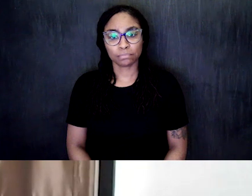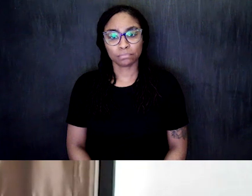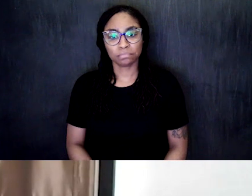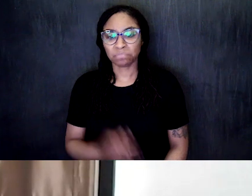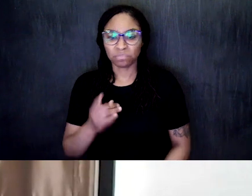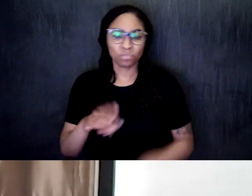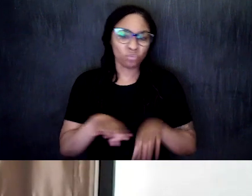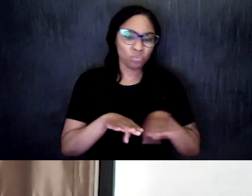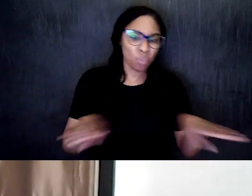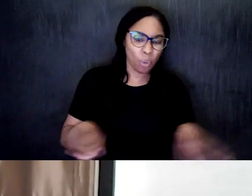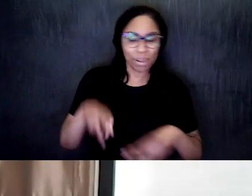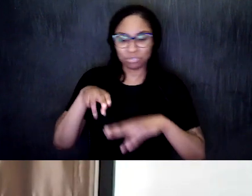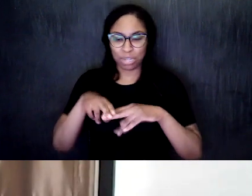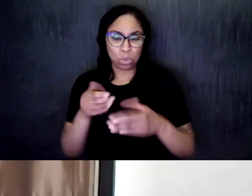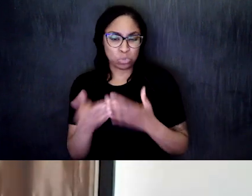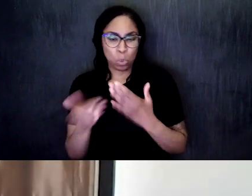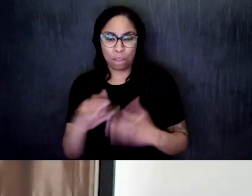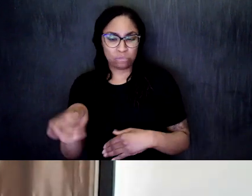or your chair.